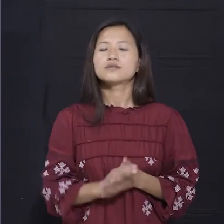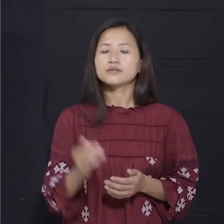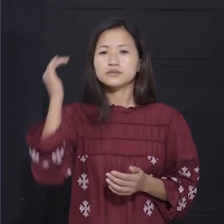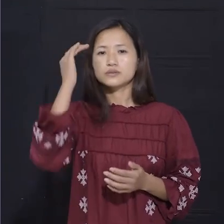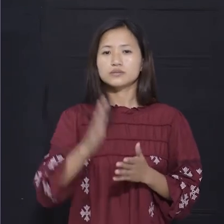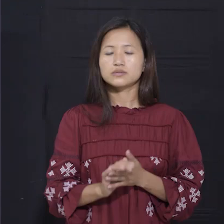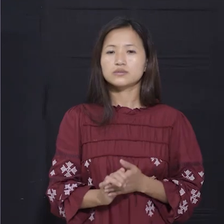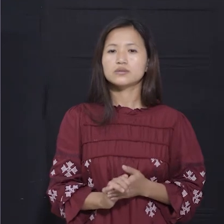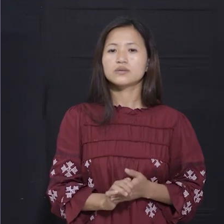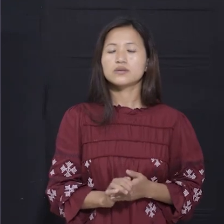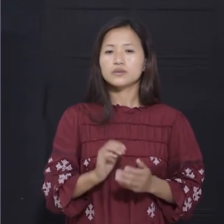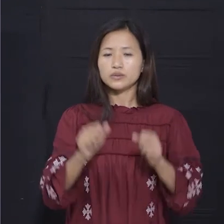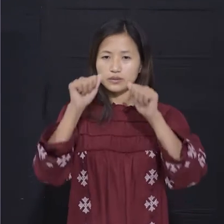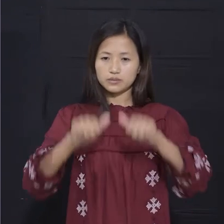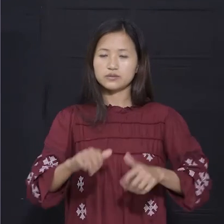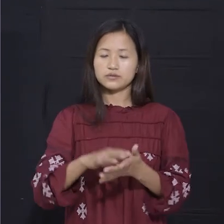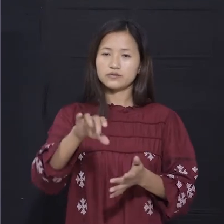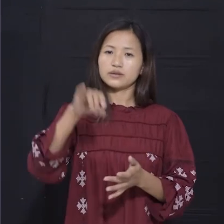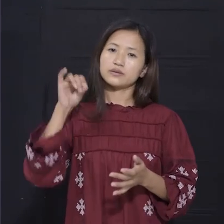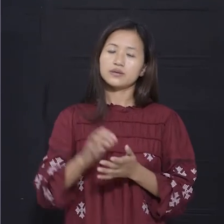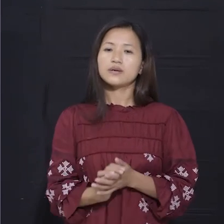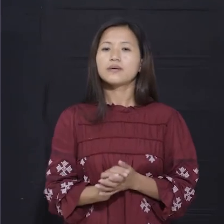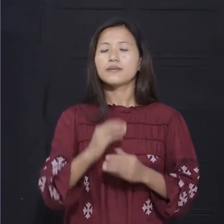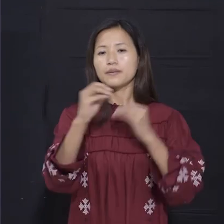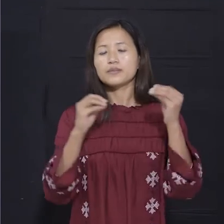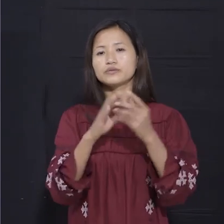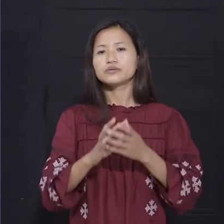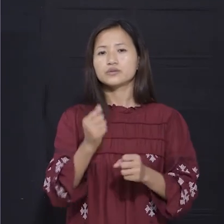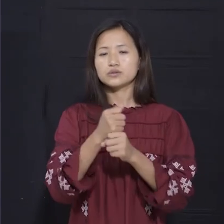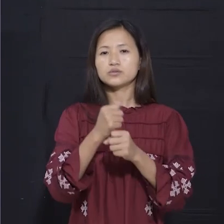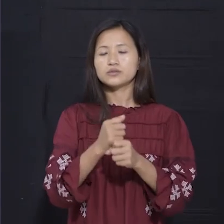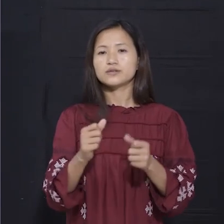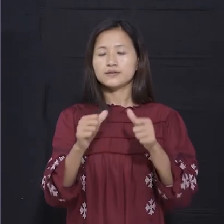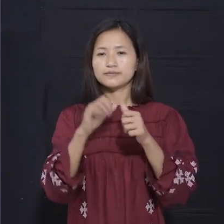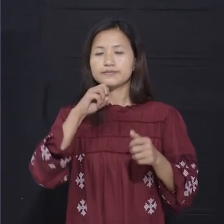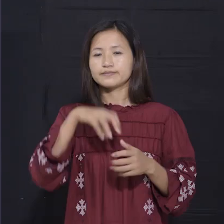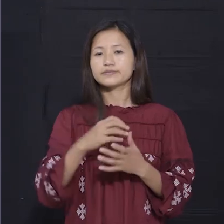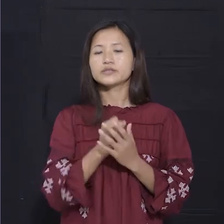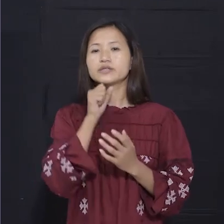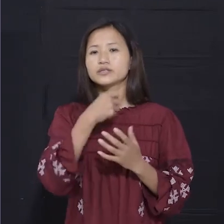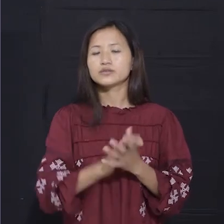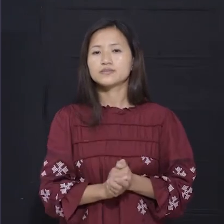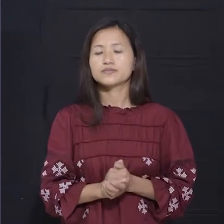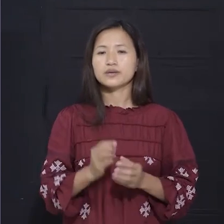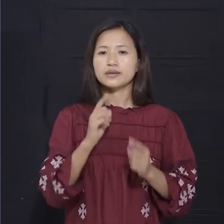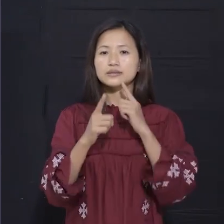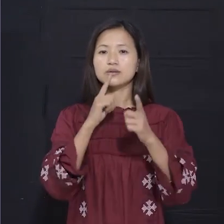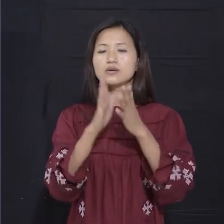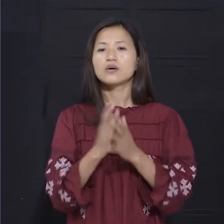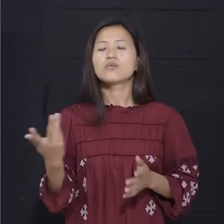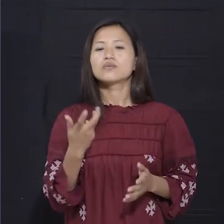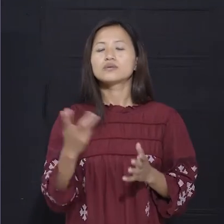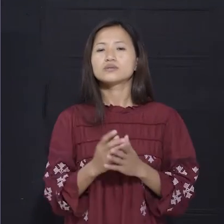those observations, we are able to find out about the Gupta age. All right. And I've also explained to you why the